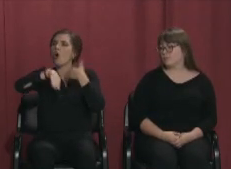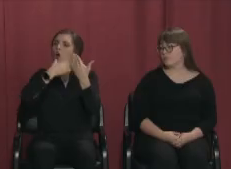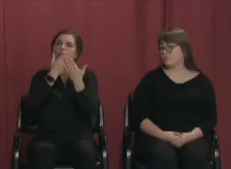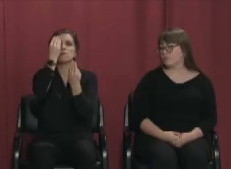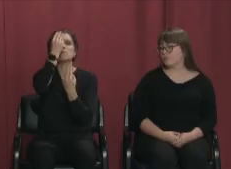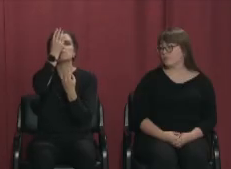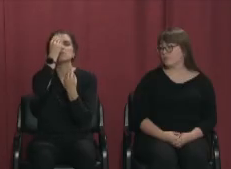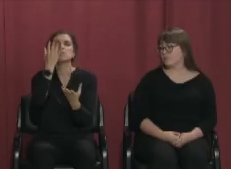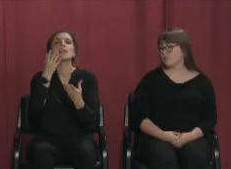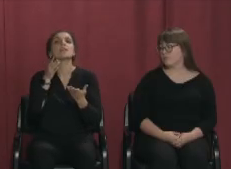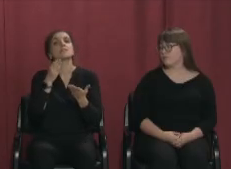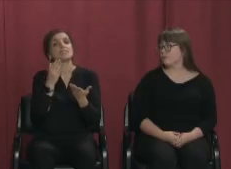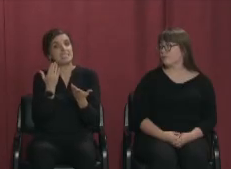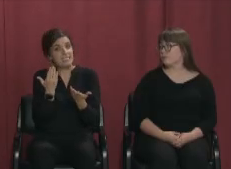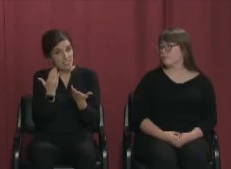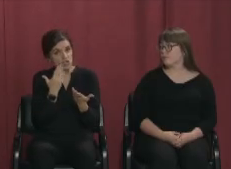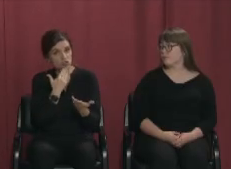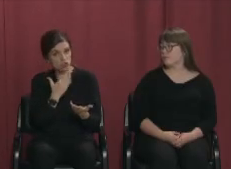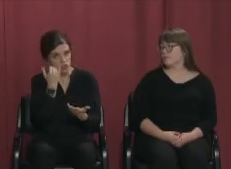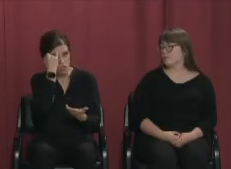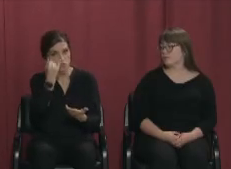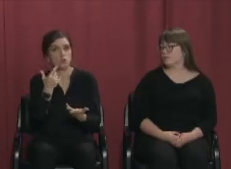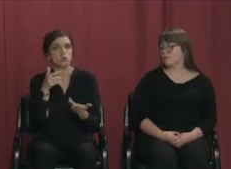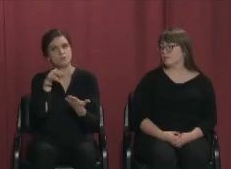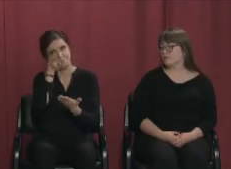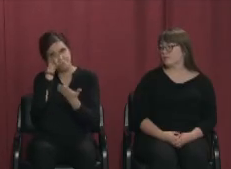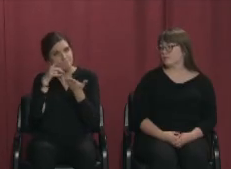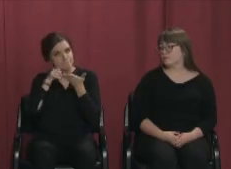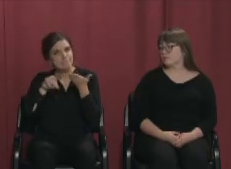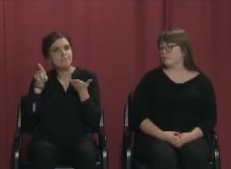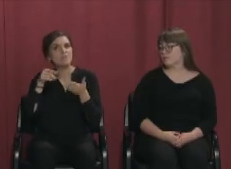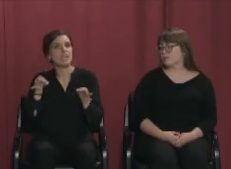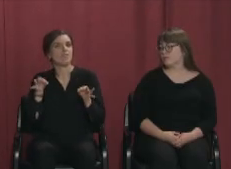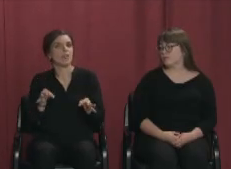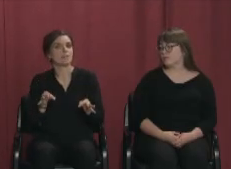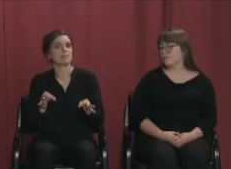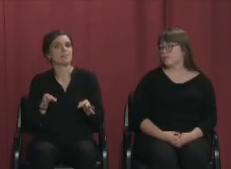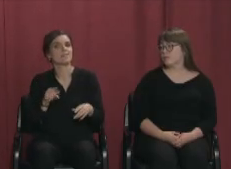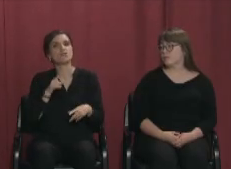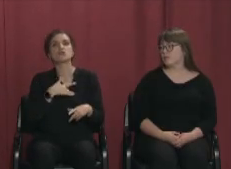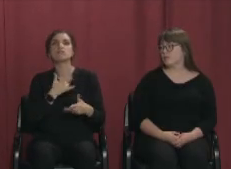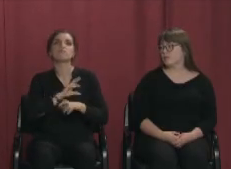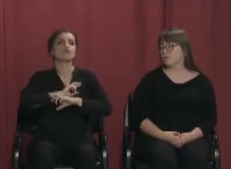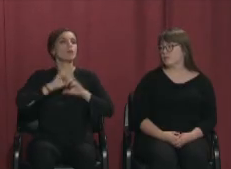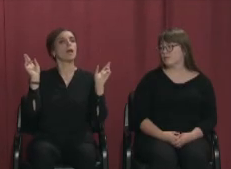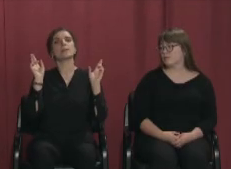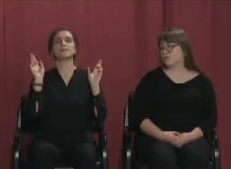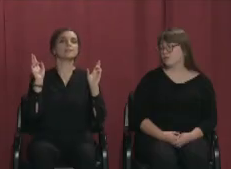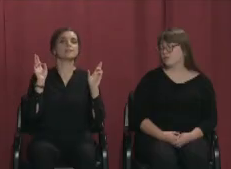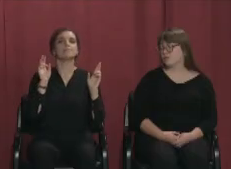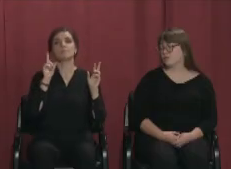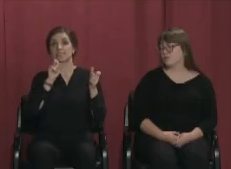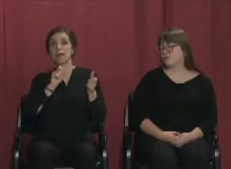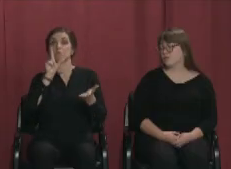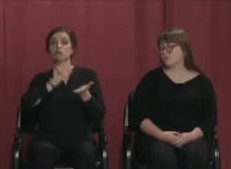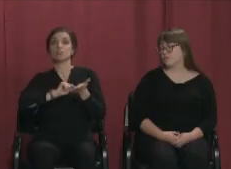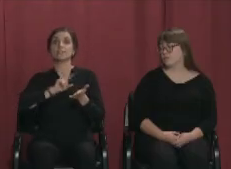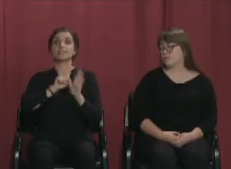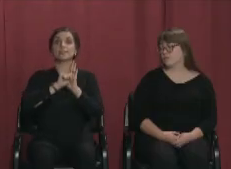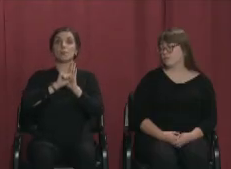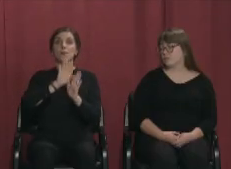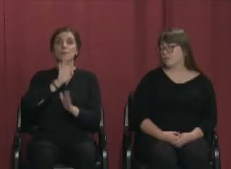in advance so you're ready and prepared. And you can even print up your sample ballot, search the issues, or search